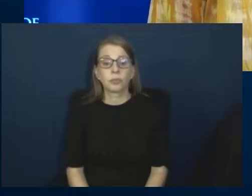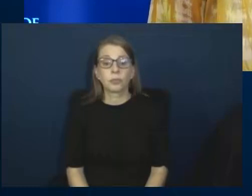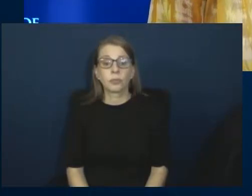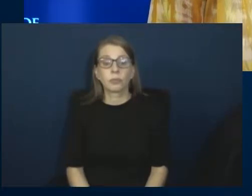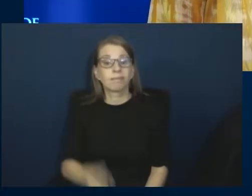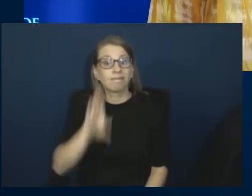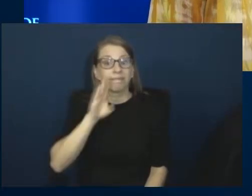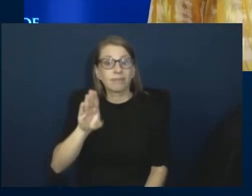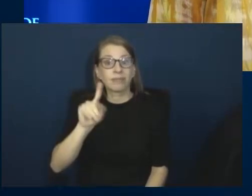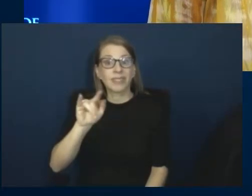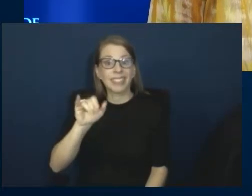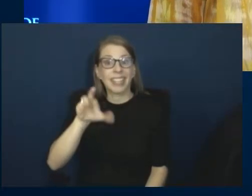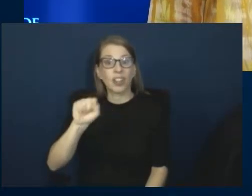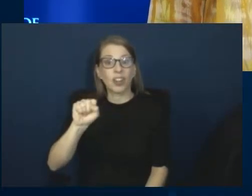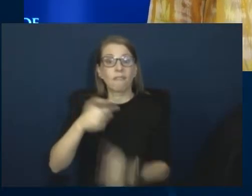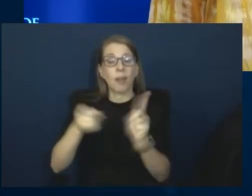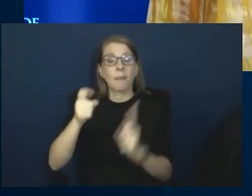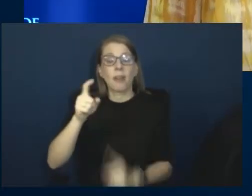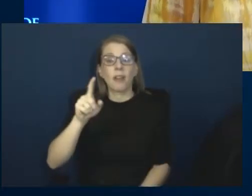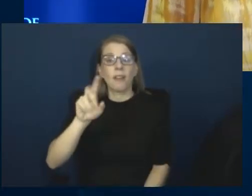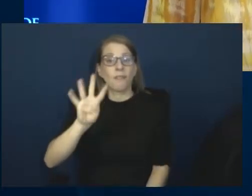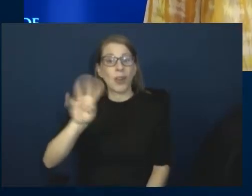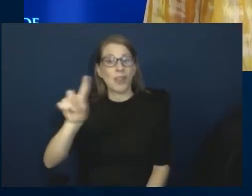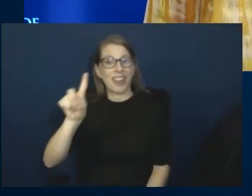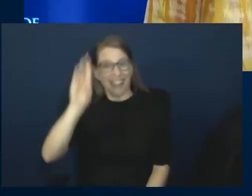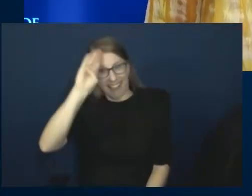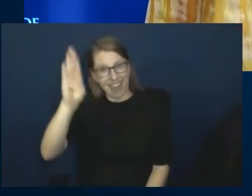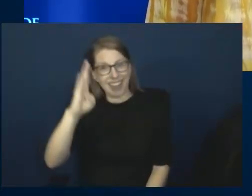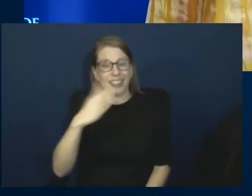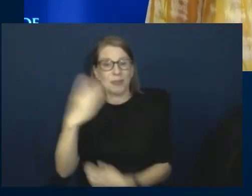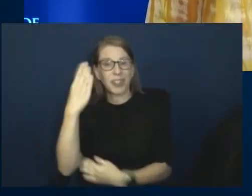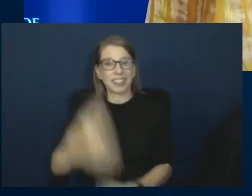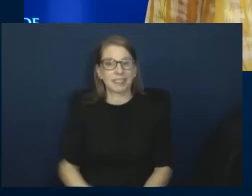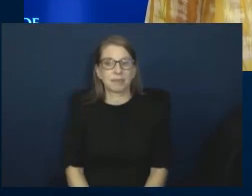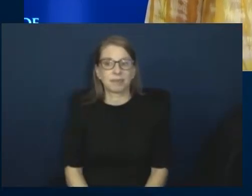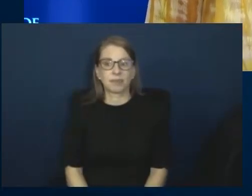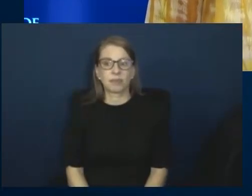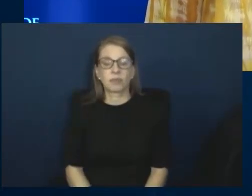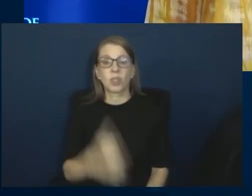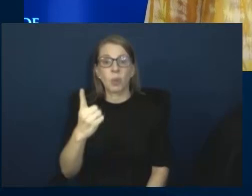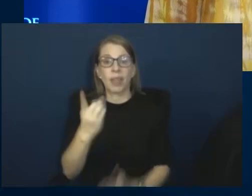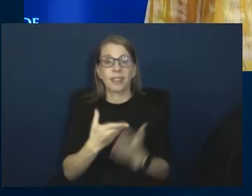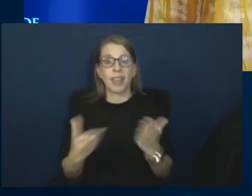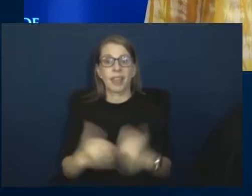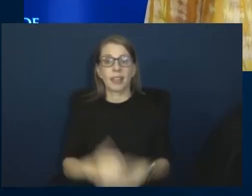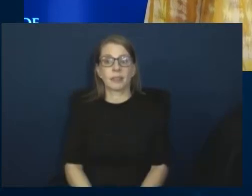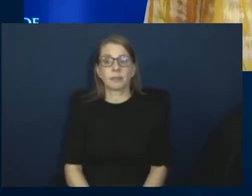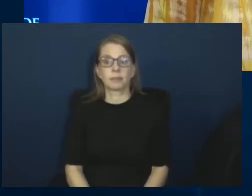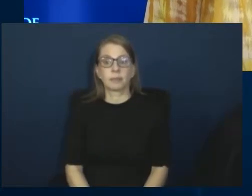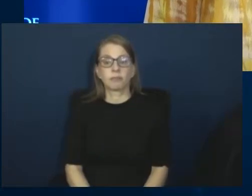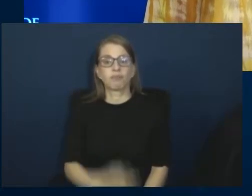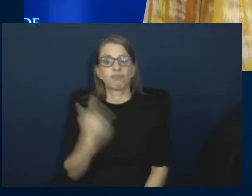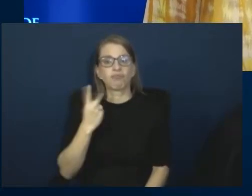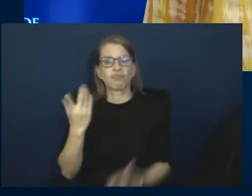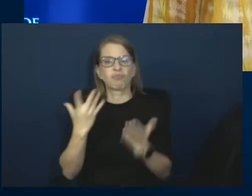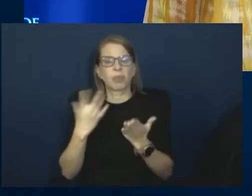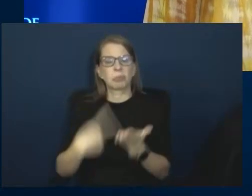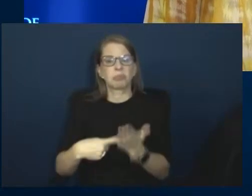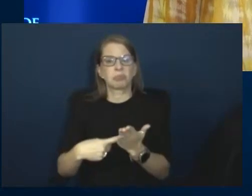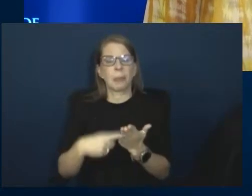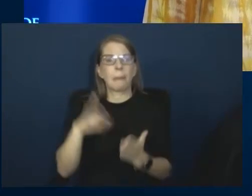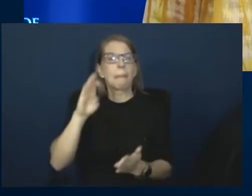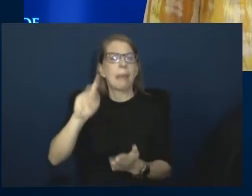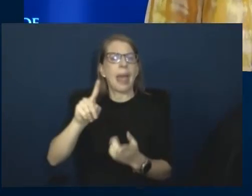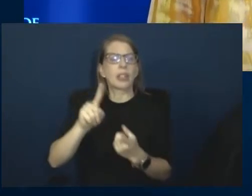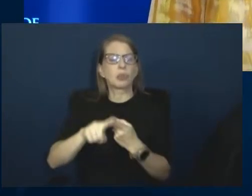Hi guys, it's Taylor at 41. Good morning. Hey Taylor, Hi. Good morning. One thing that we may have talked about on the back to school, but something that